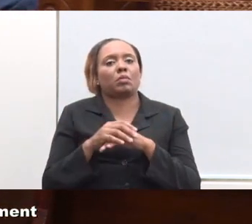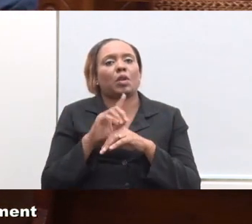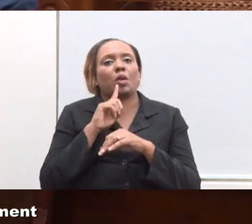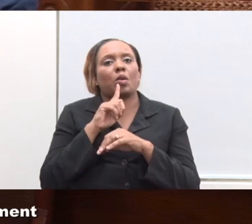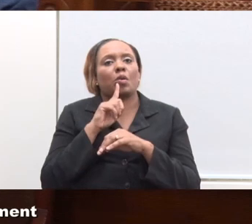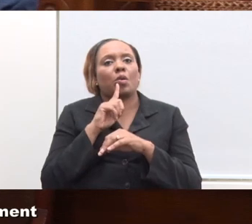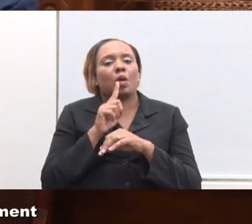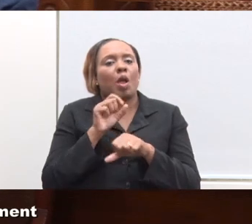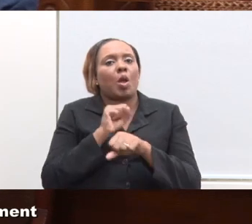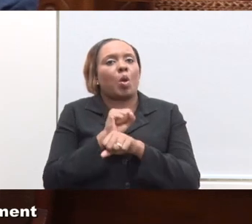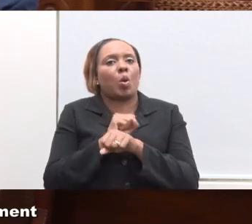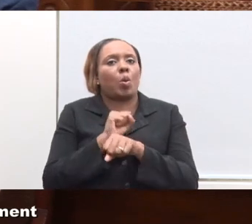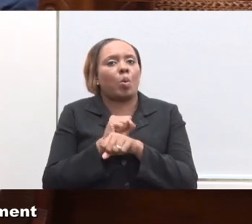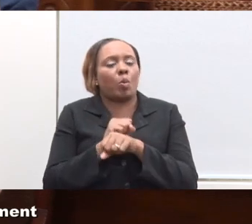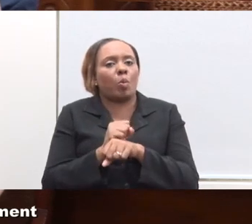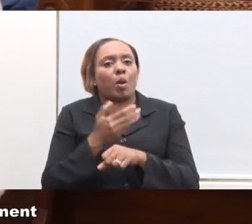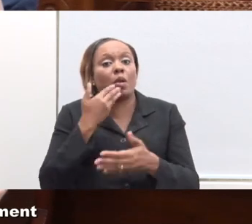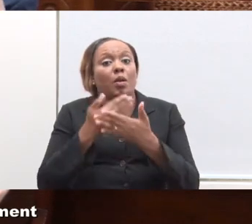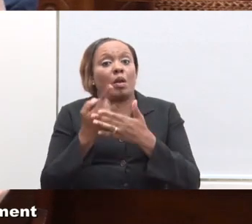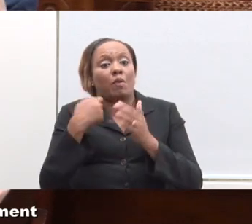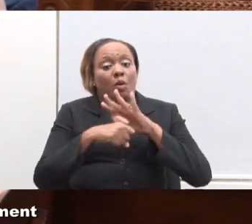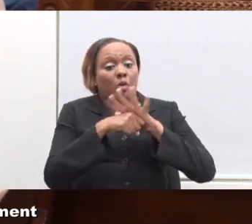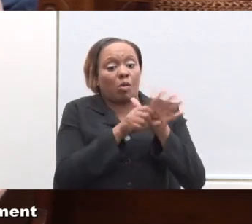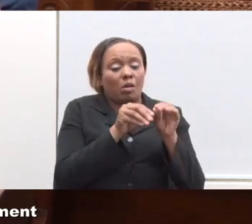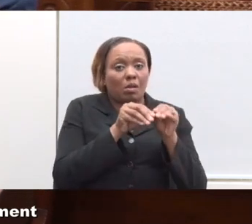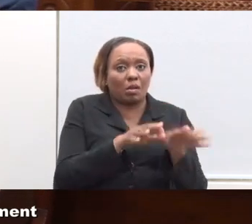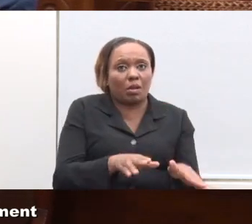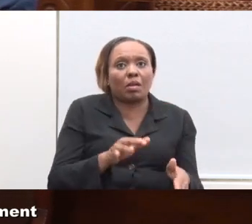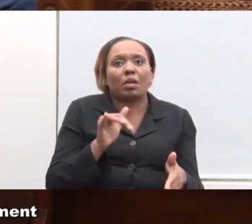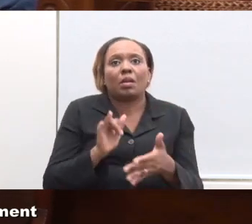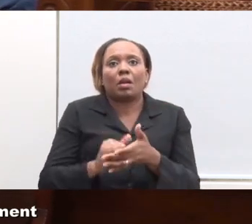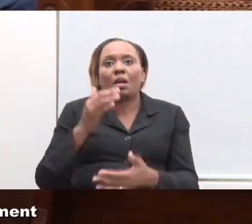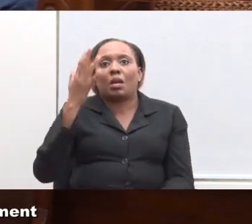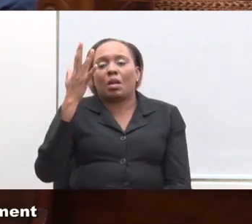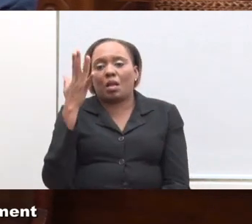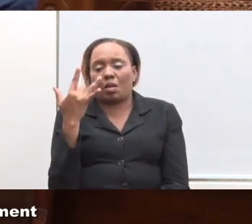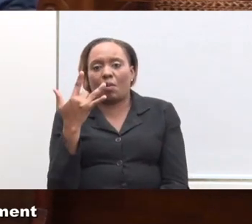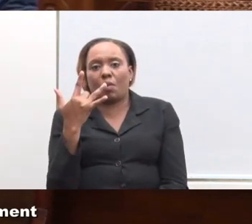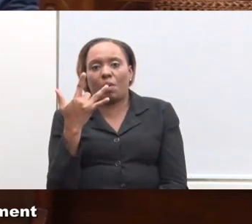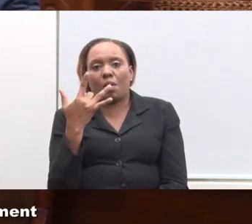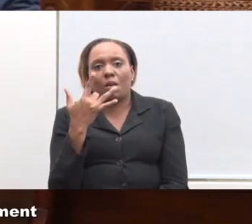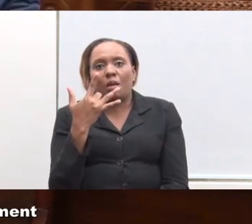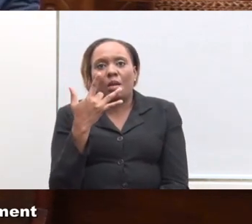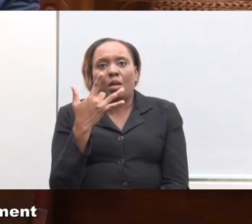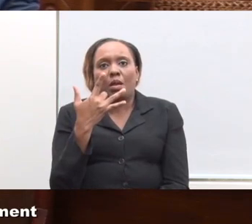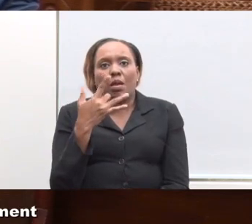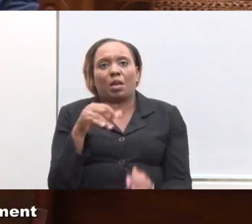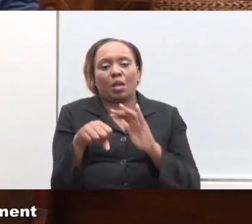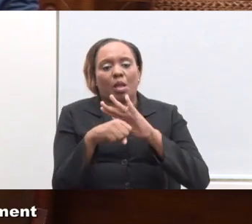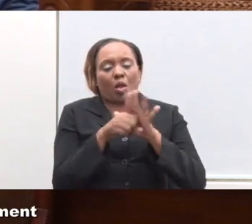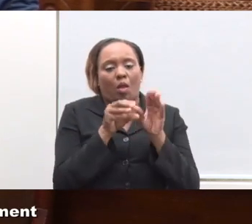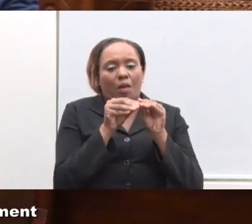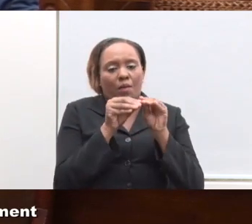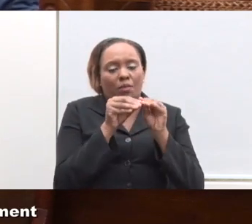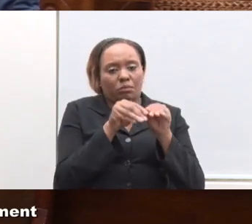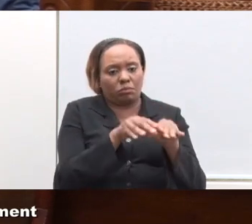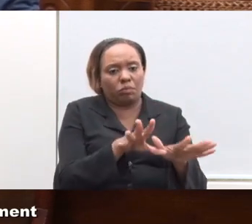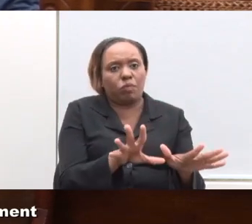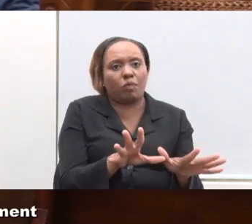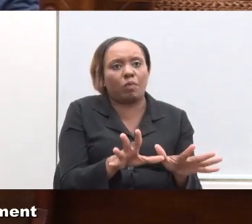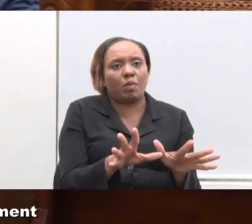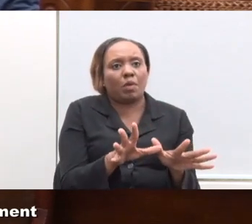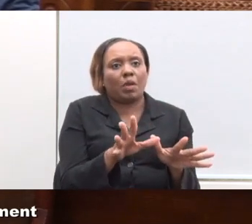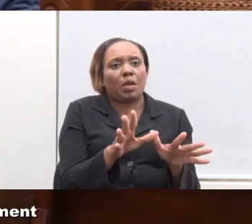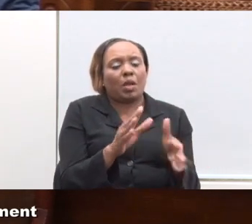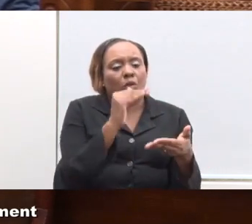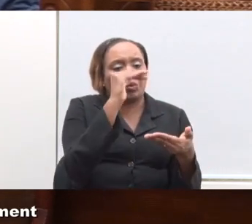it is doing in the hotter climates as opposed to the colder climates and more temperate climates.